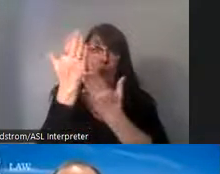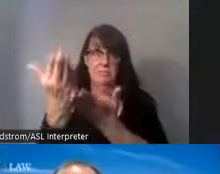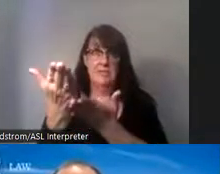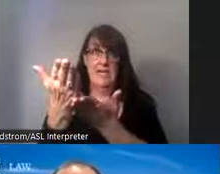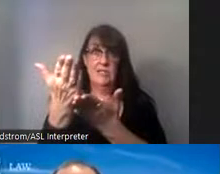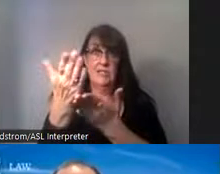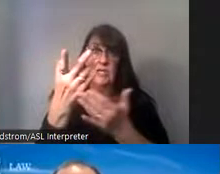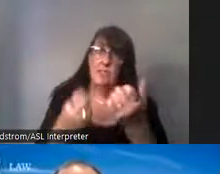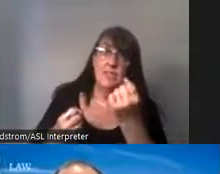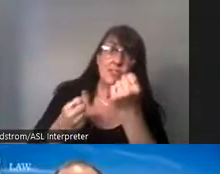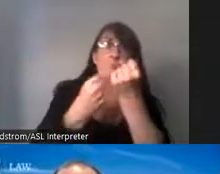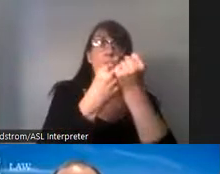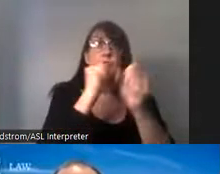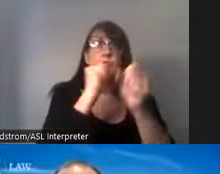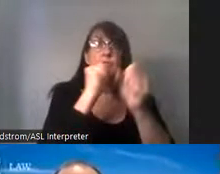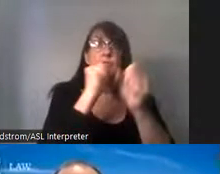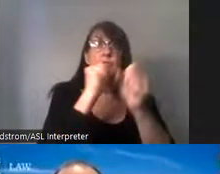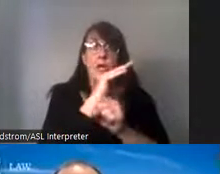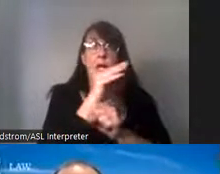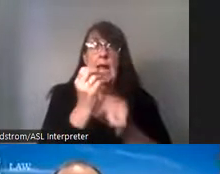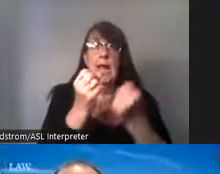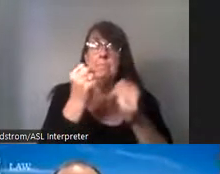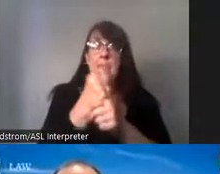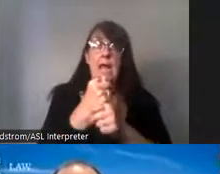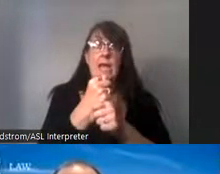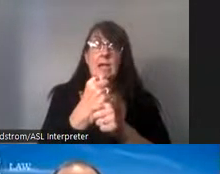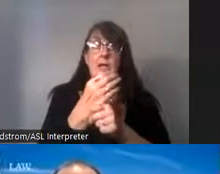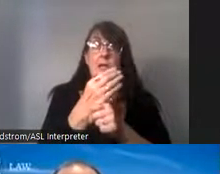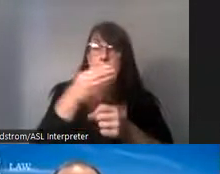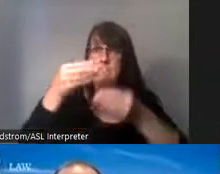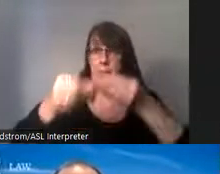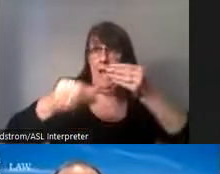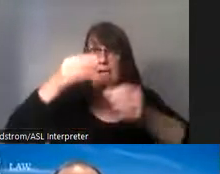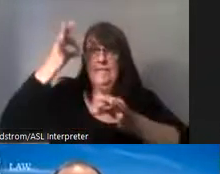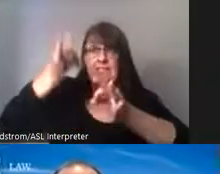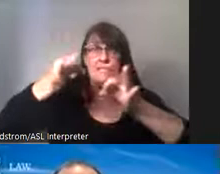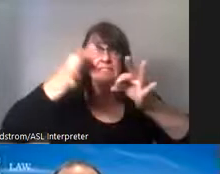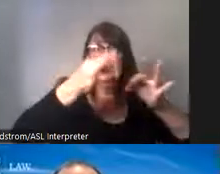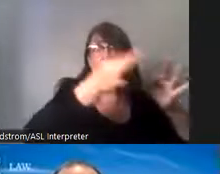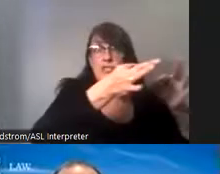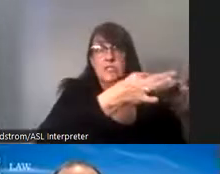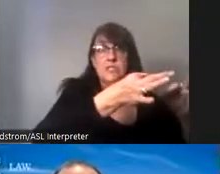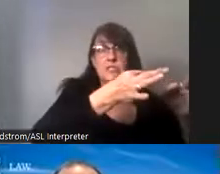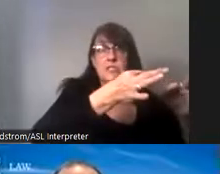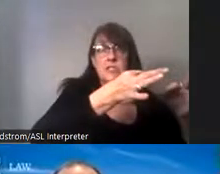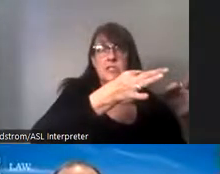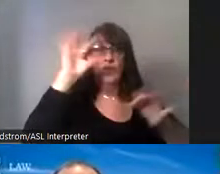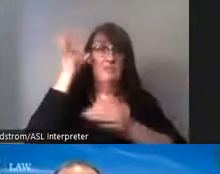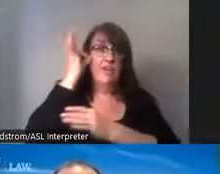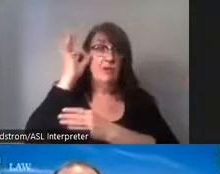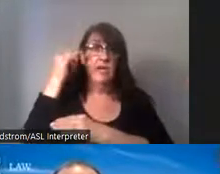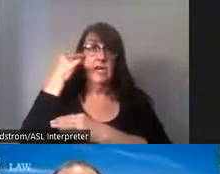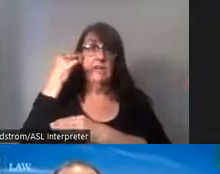the workforce to continue to make buying decisions for the federal government,